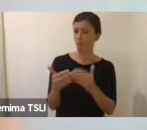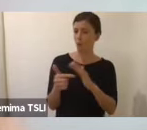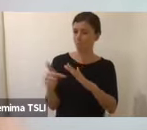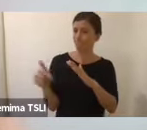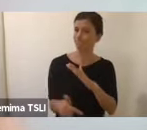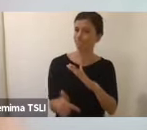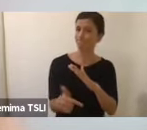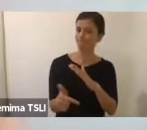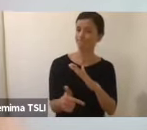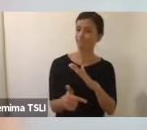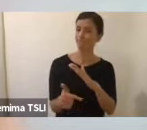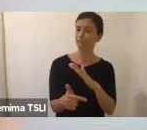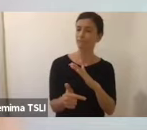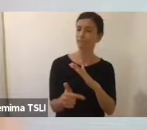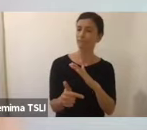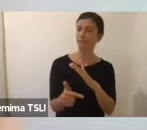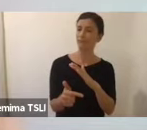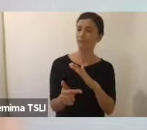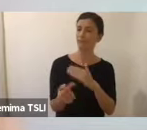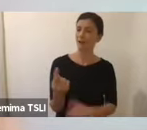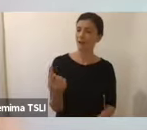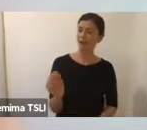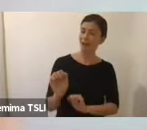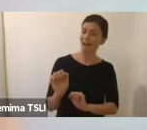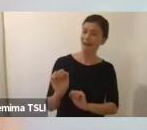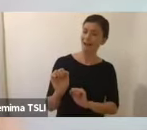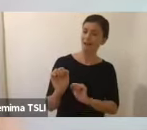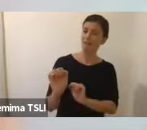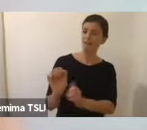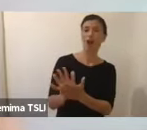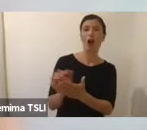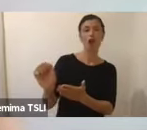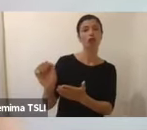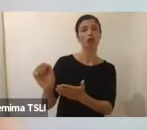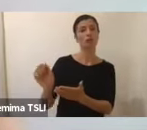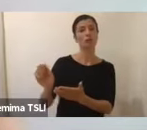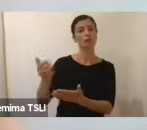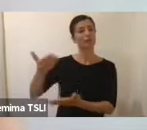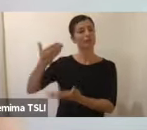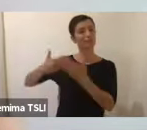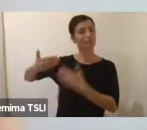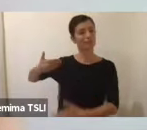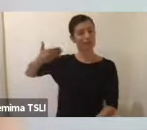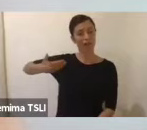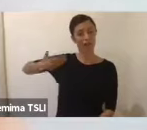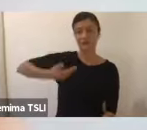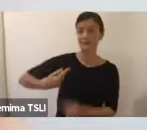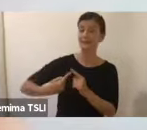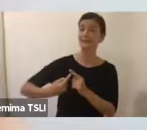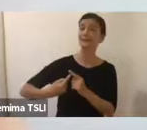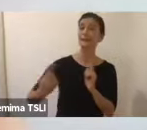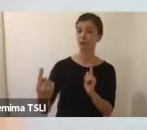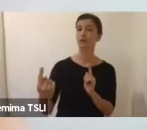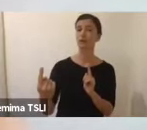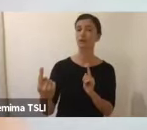they have a different cultural heritage so how do we bring awareness to this and create